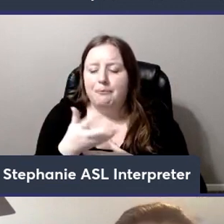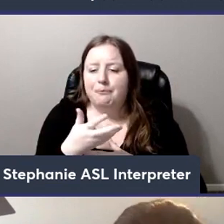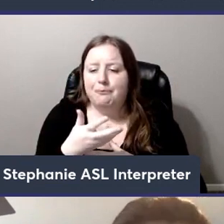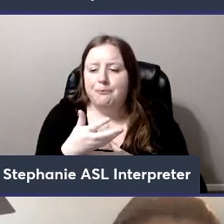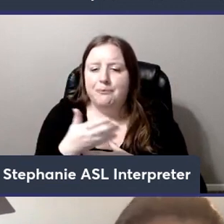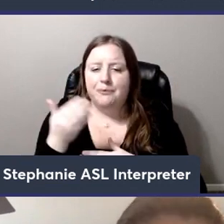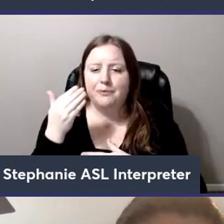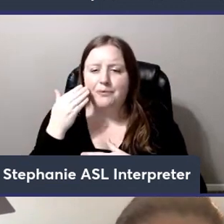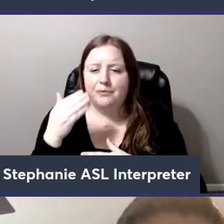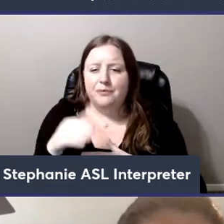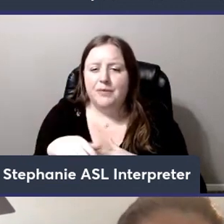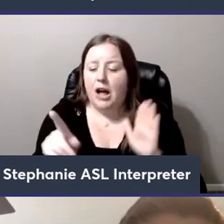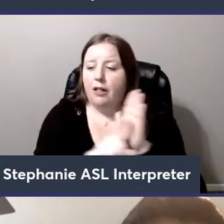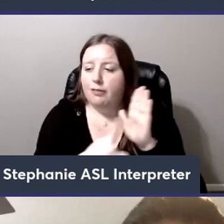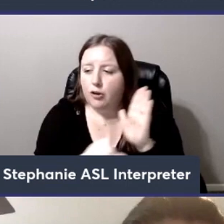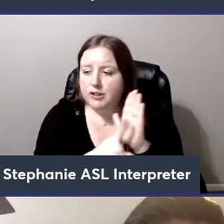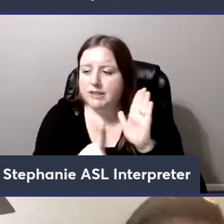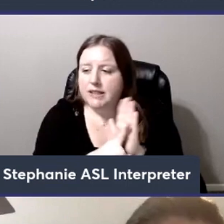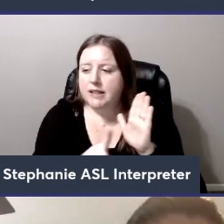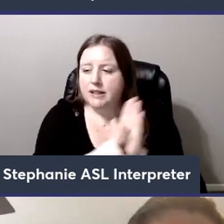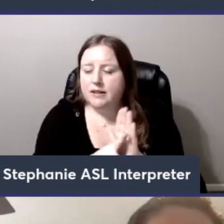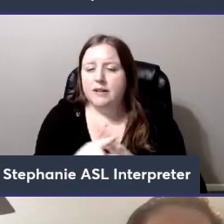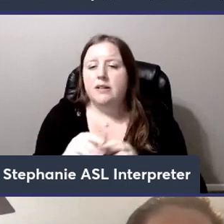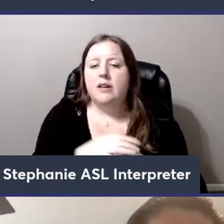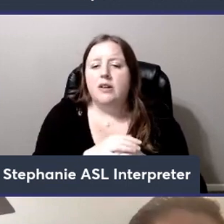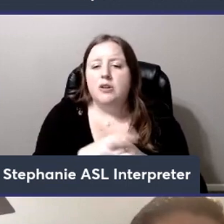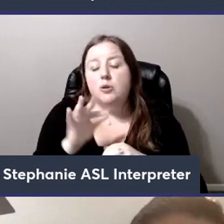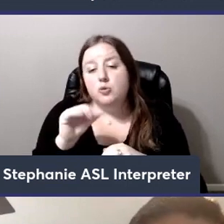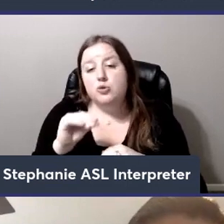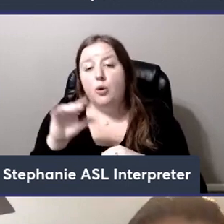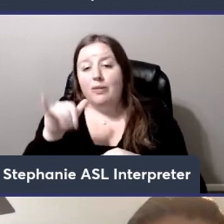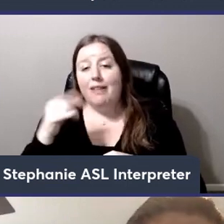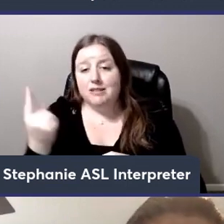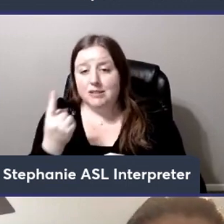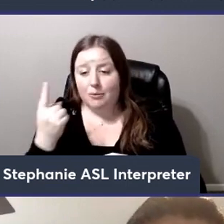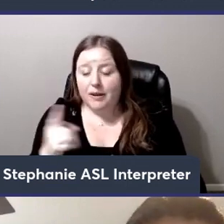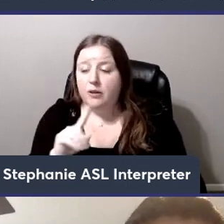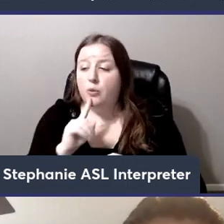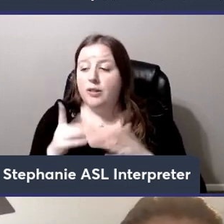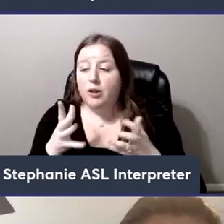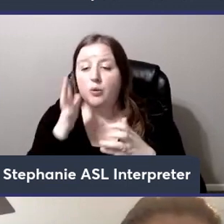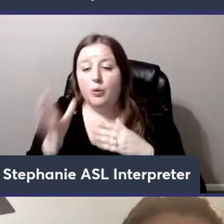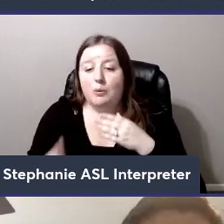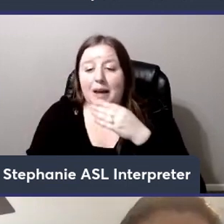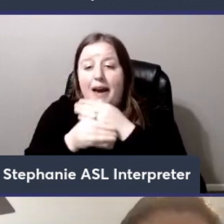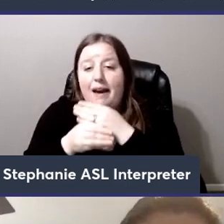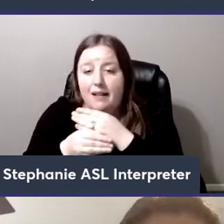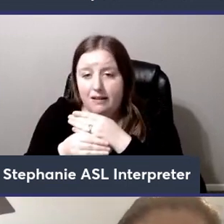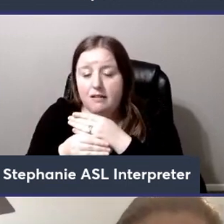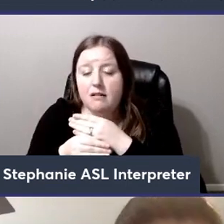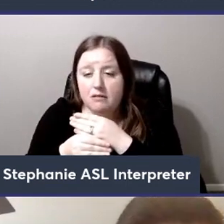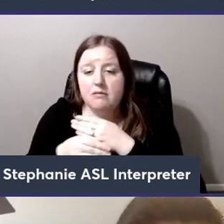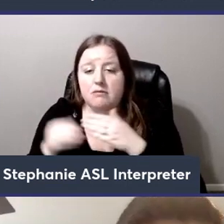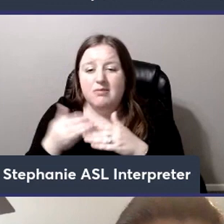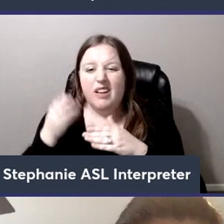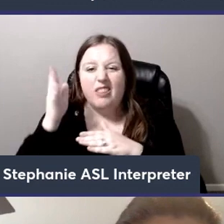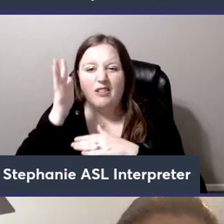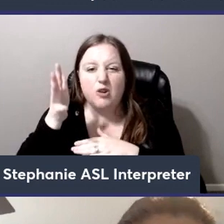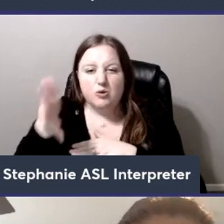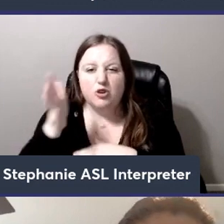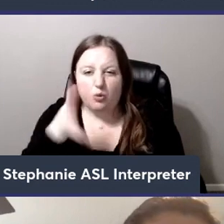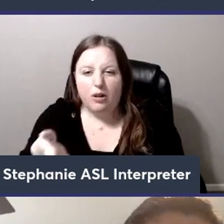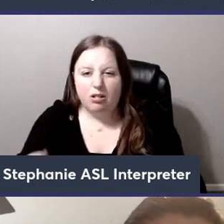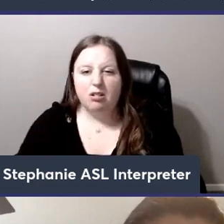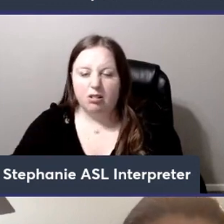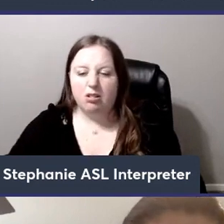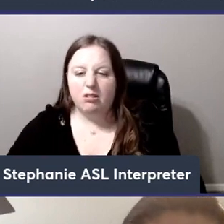or alerting and KNN, you know. So that's something that we will be adding, in the future as well.